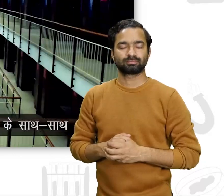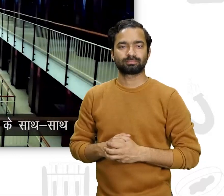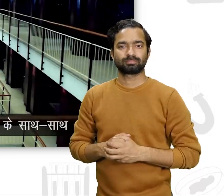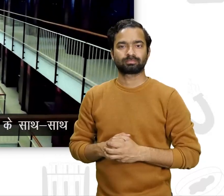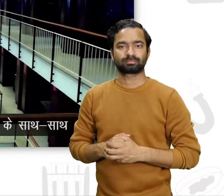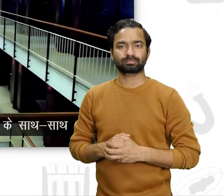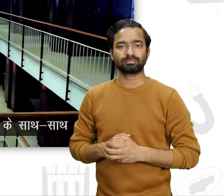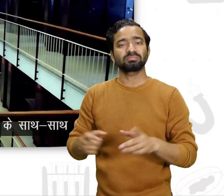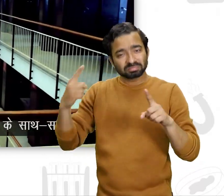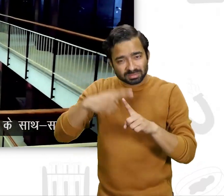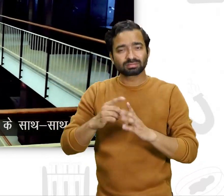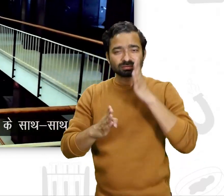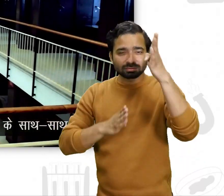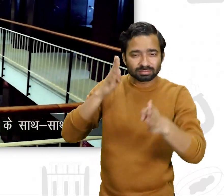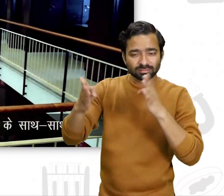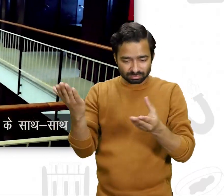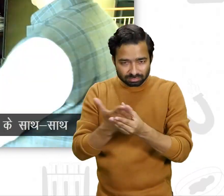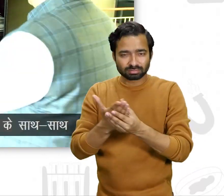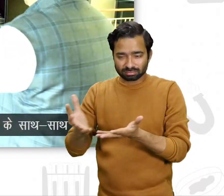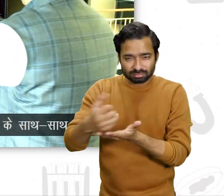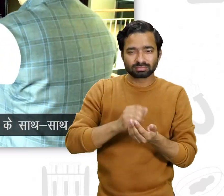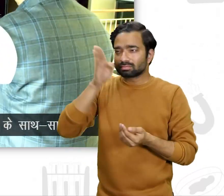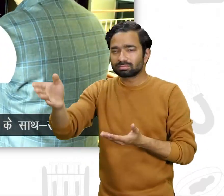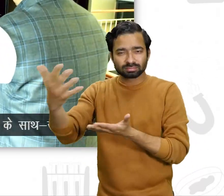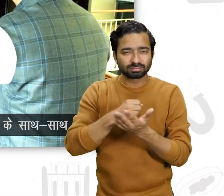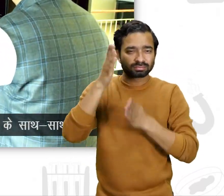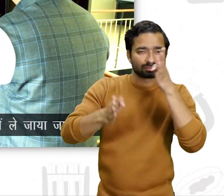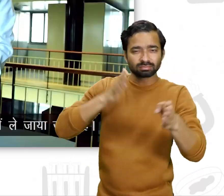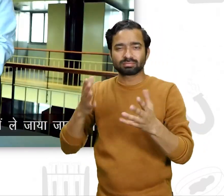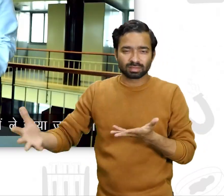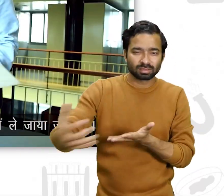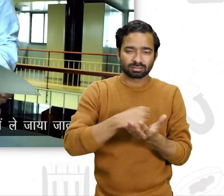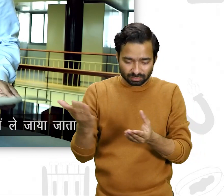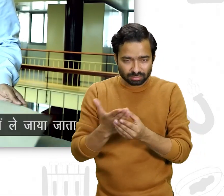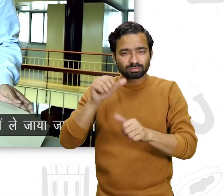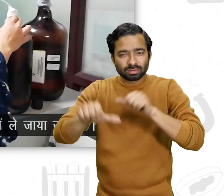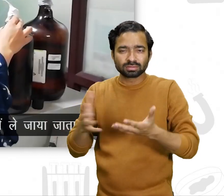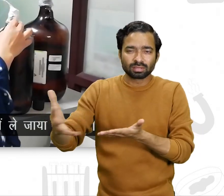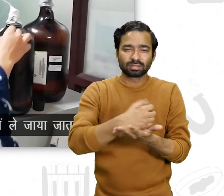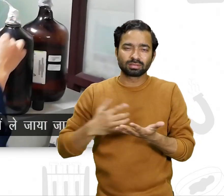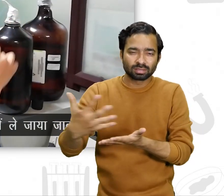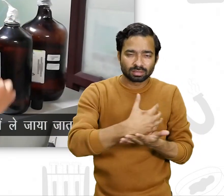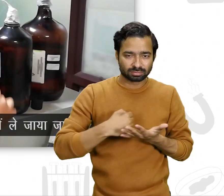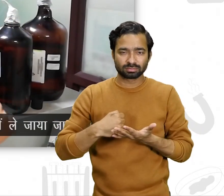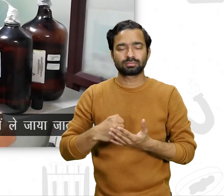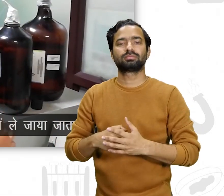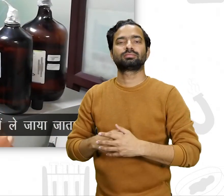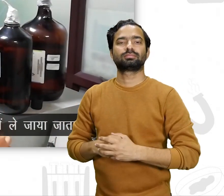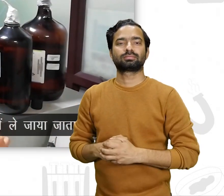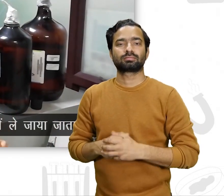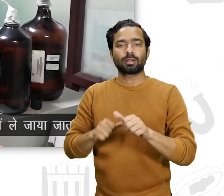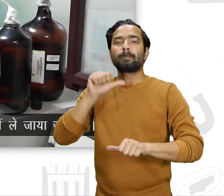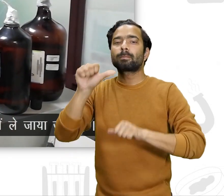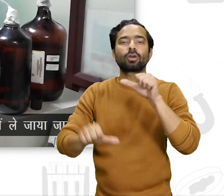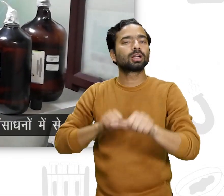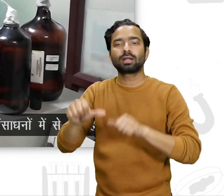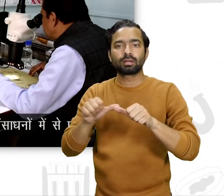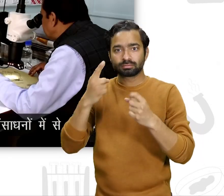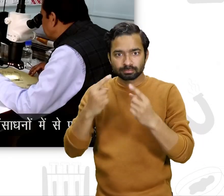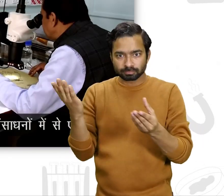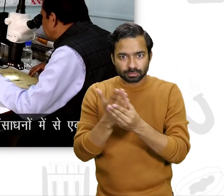post-collection handling, processing, herbarium preparation, molecular studies, as well as chemical